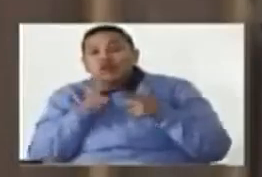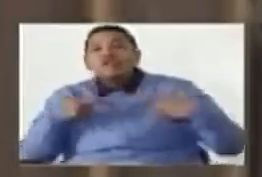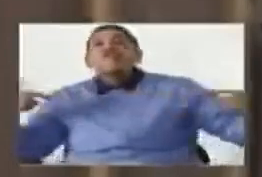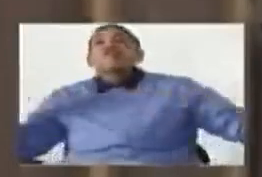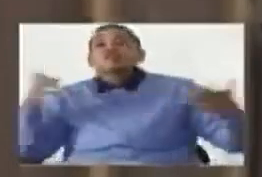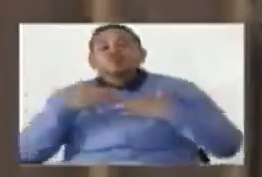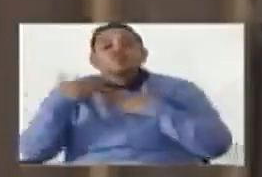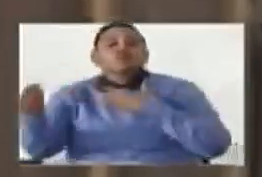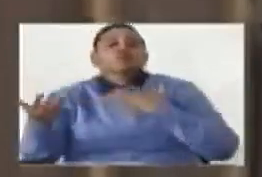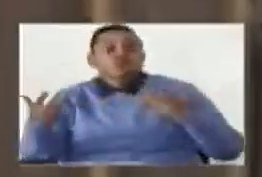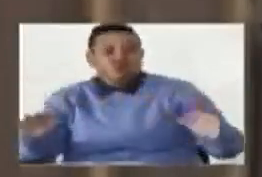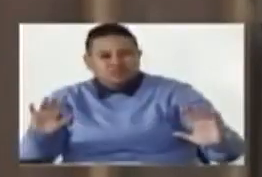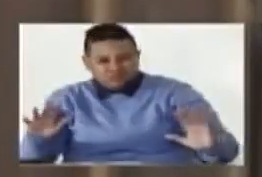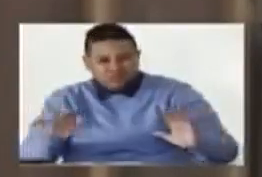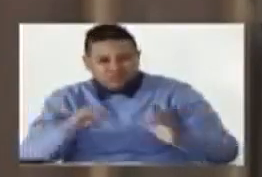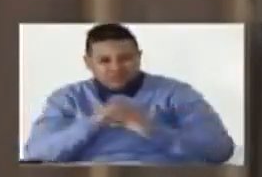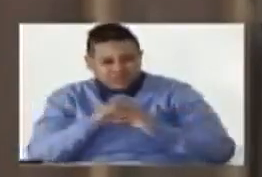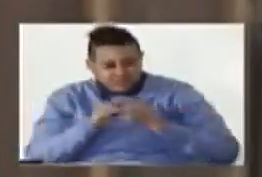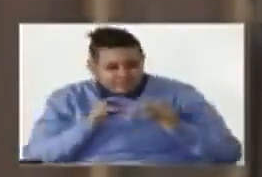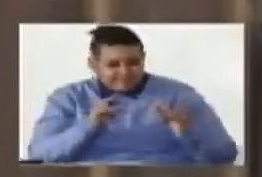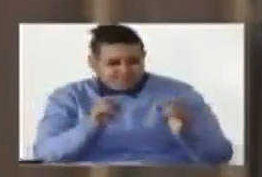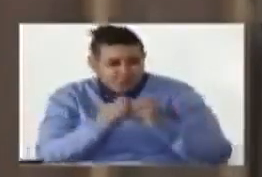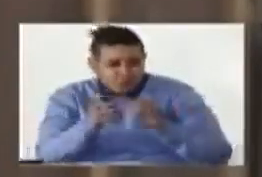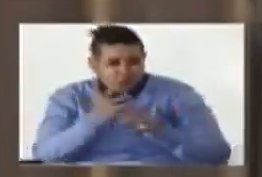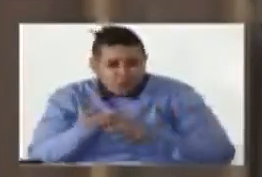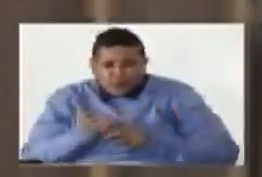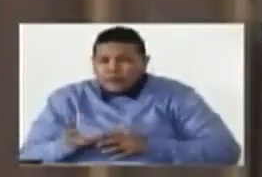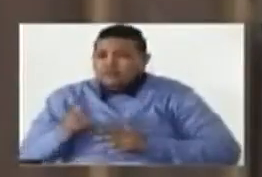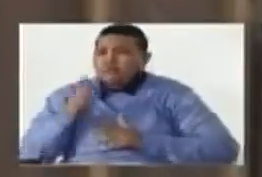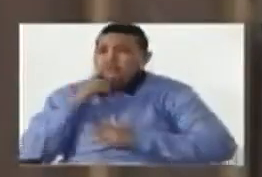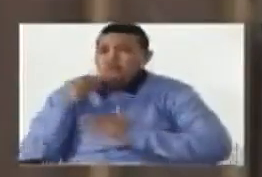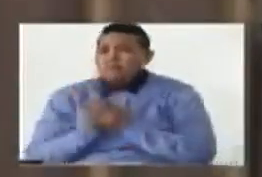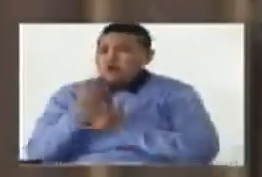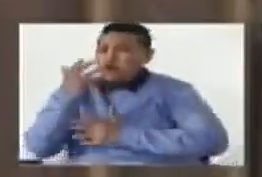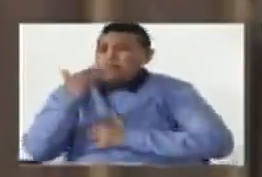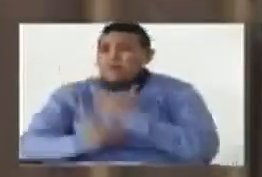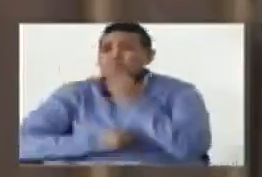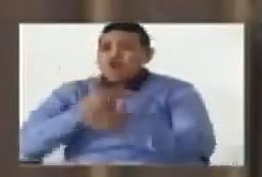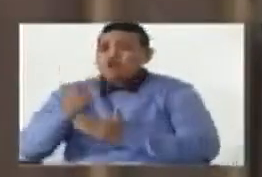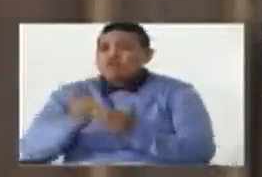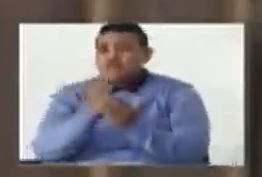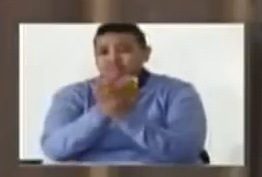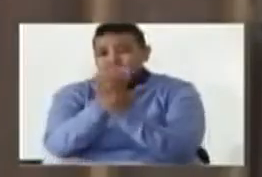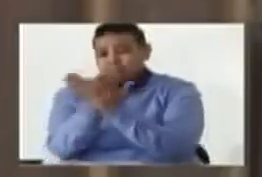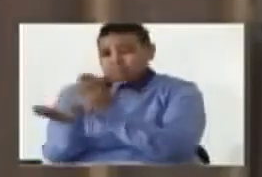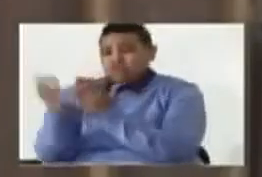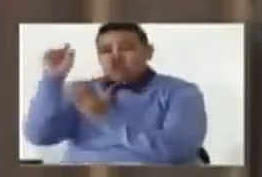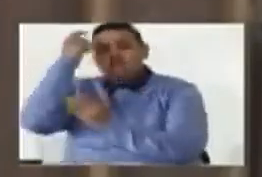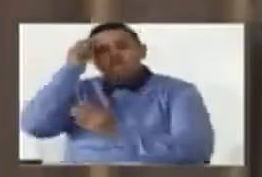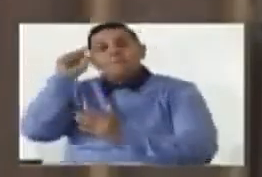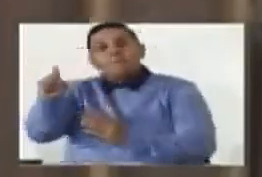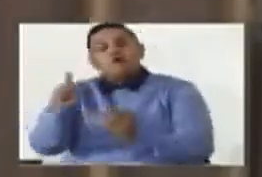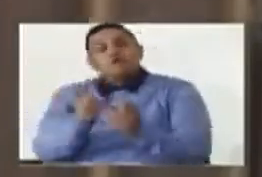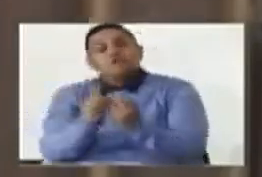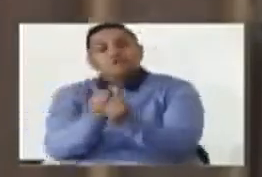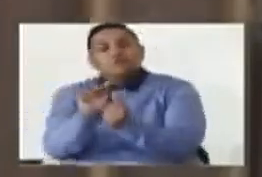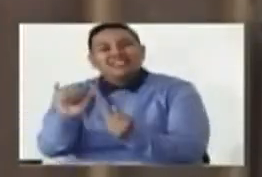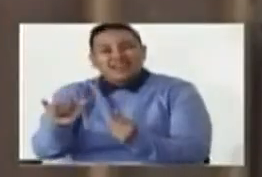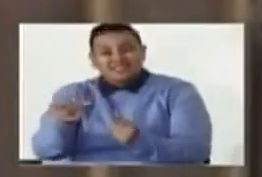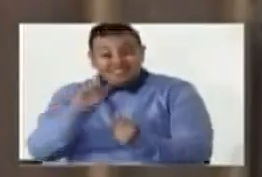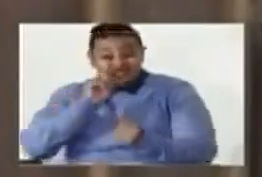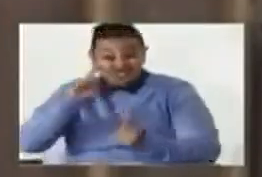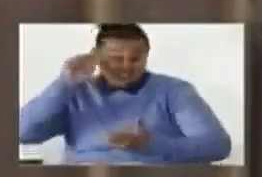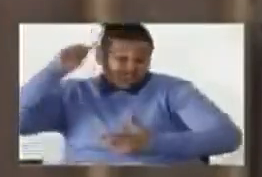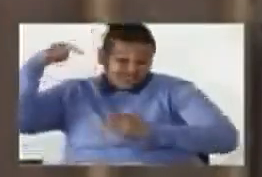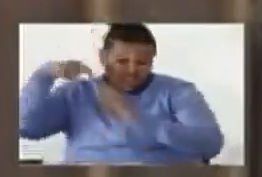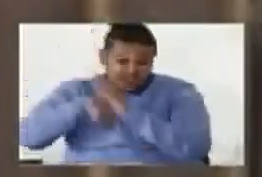Inefficiencies in the procurement process across government must be addressed. A comprehensive public procurement